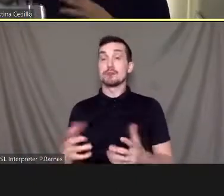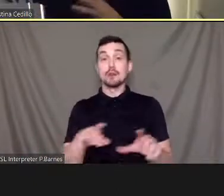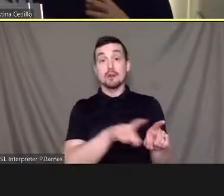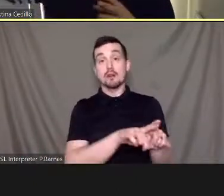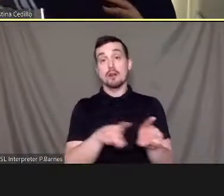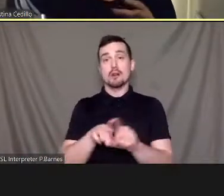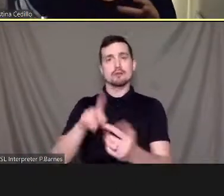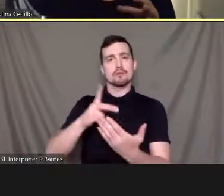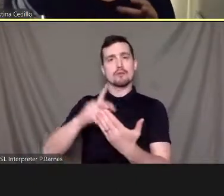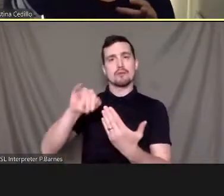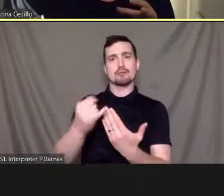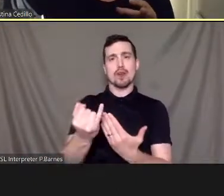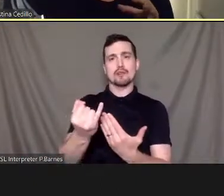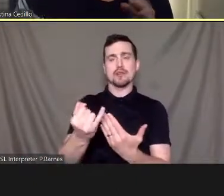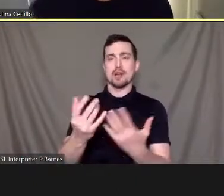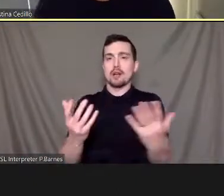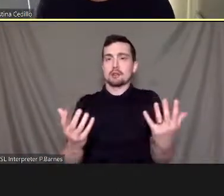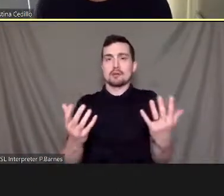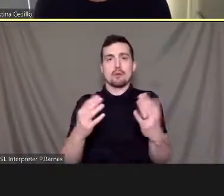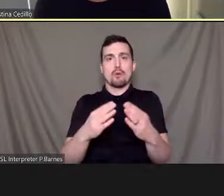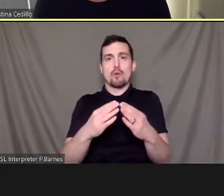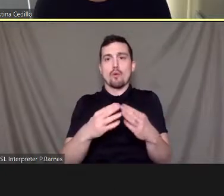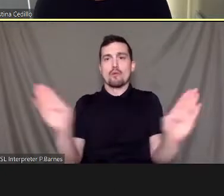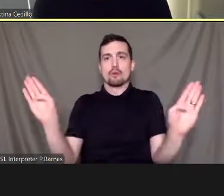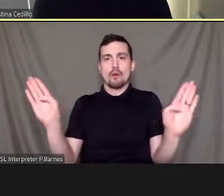project overall.